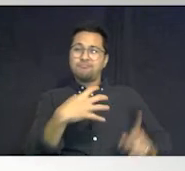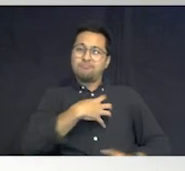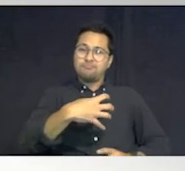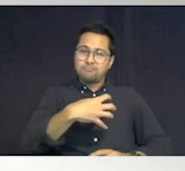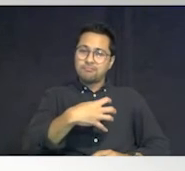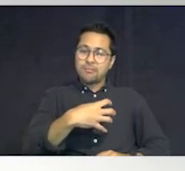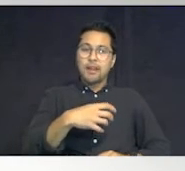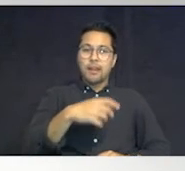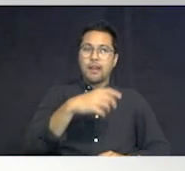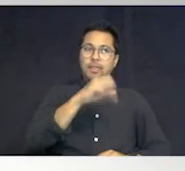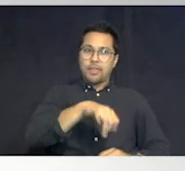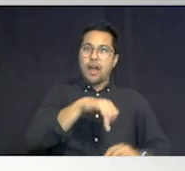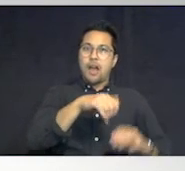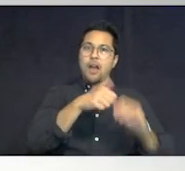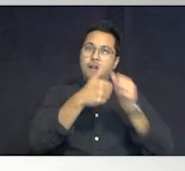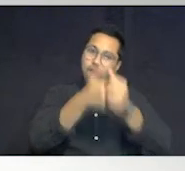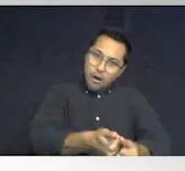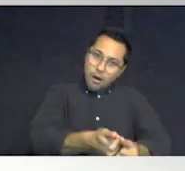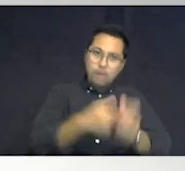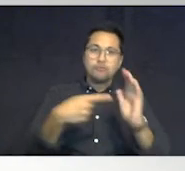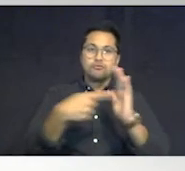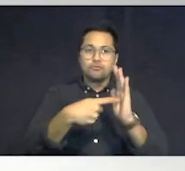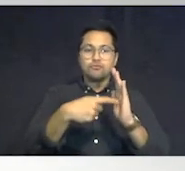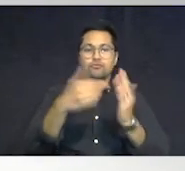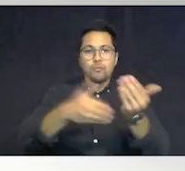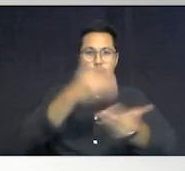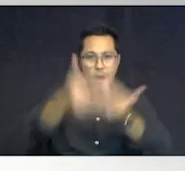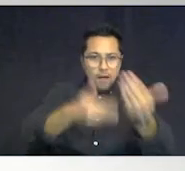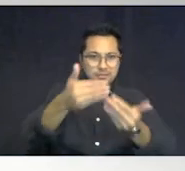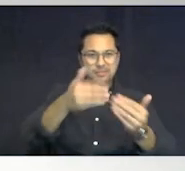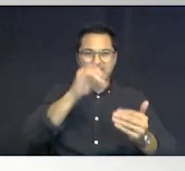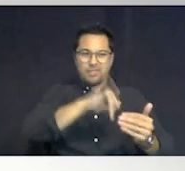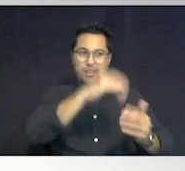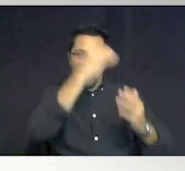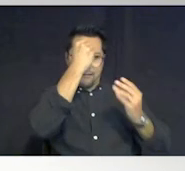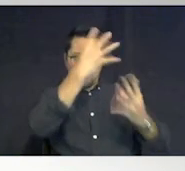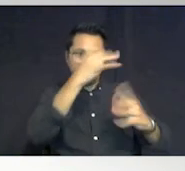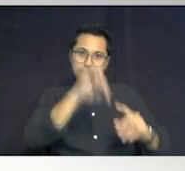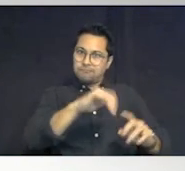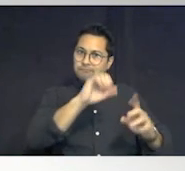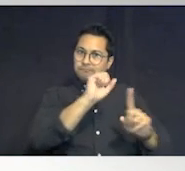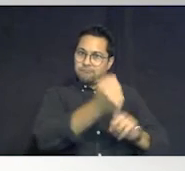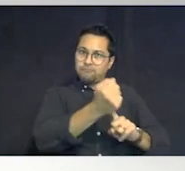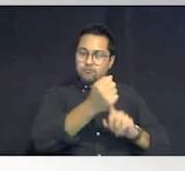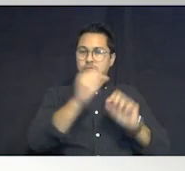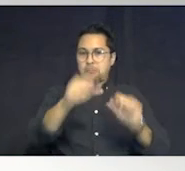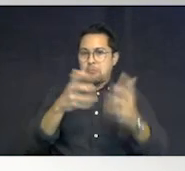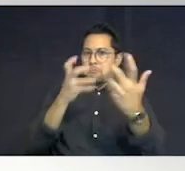subject to a due process hearing, that the content matter is subject to a hearing.